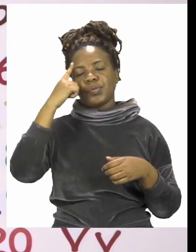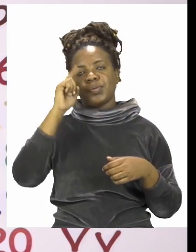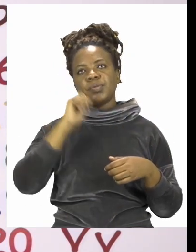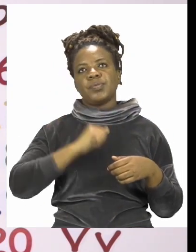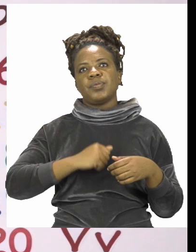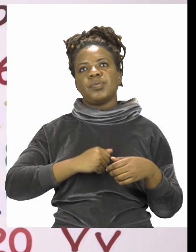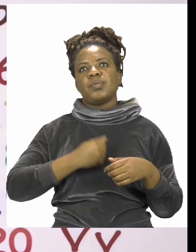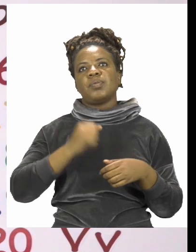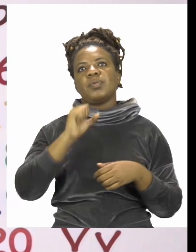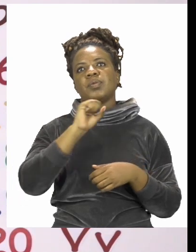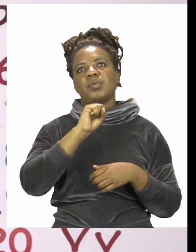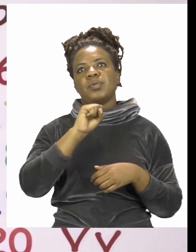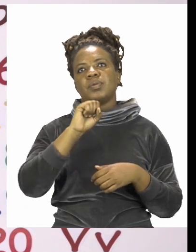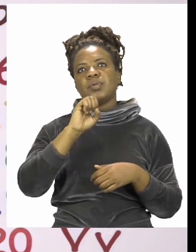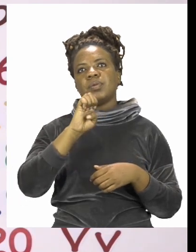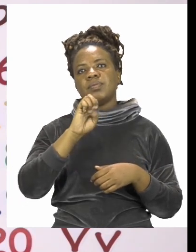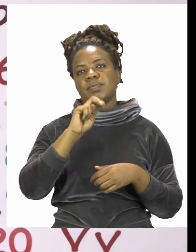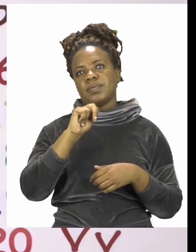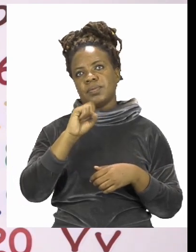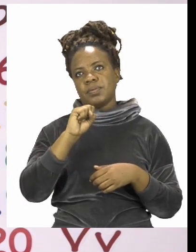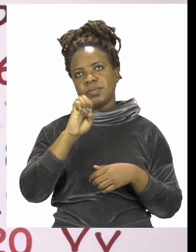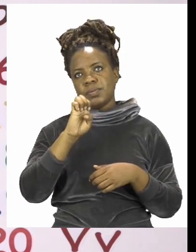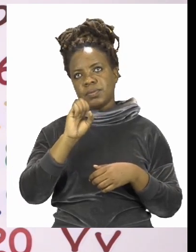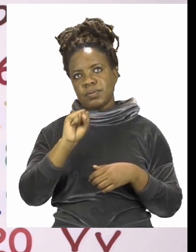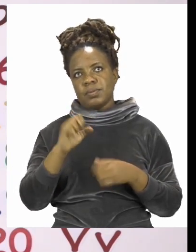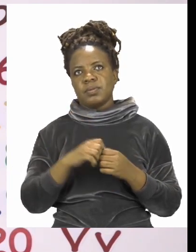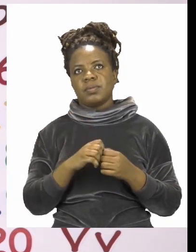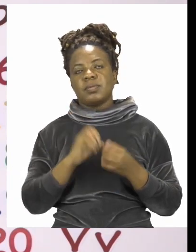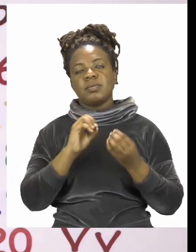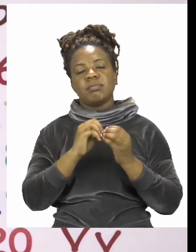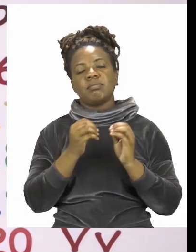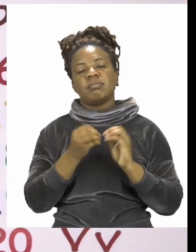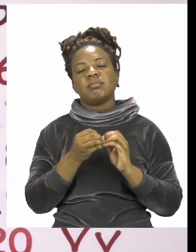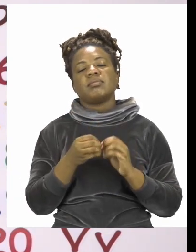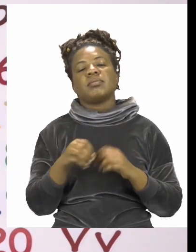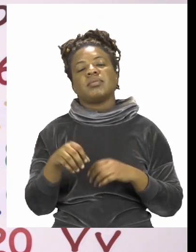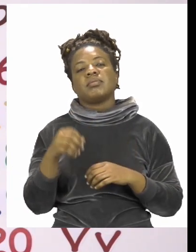and write the word must for number 7.